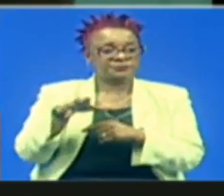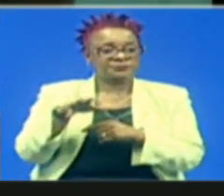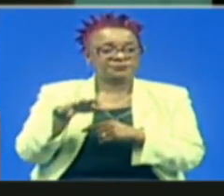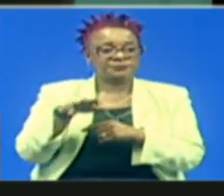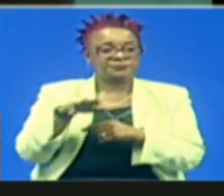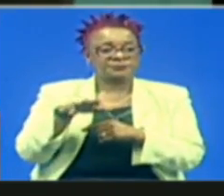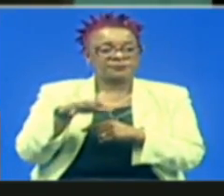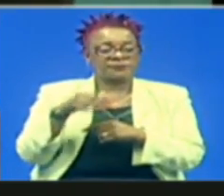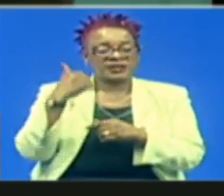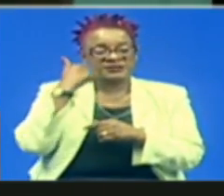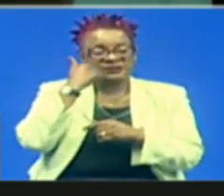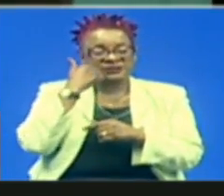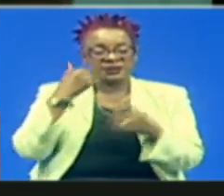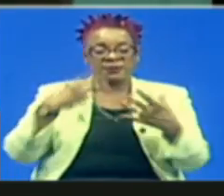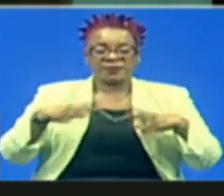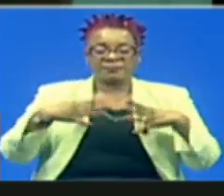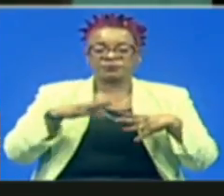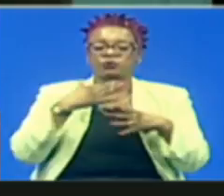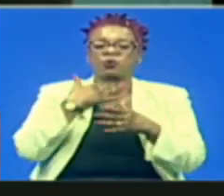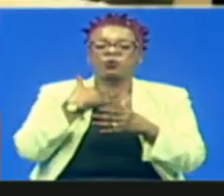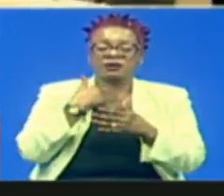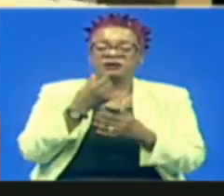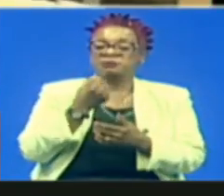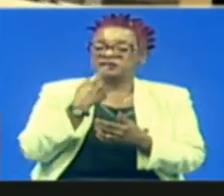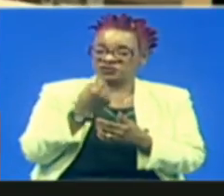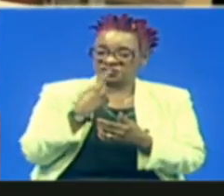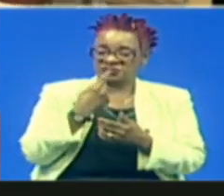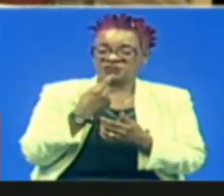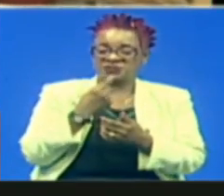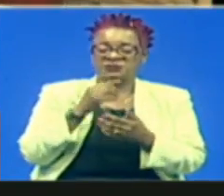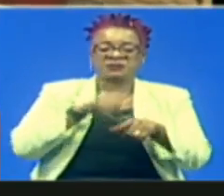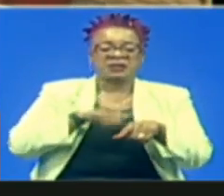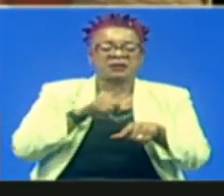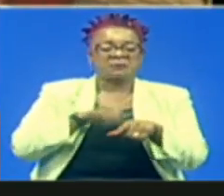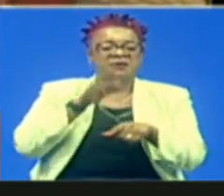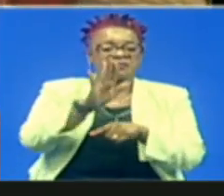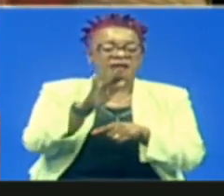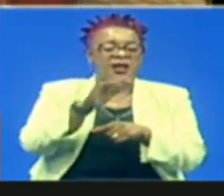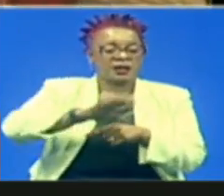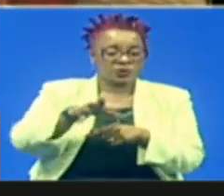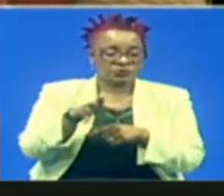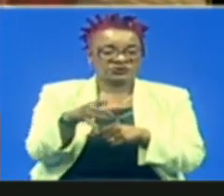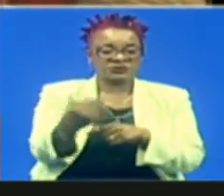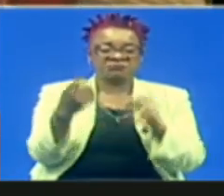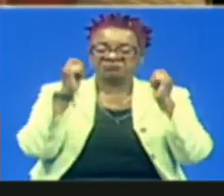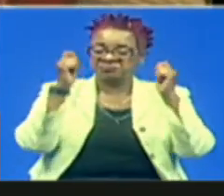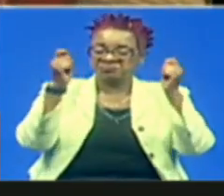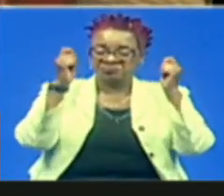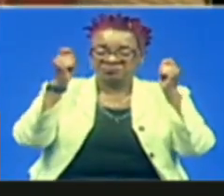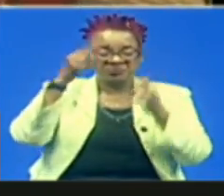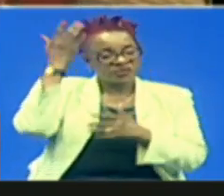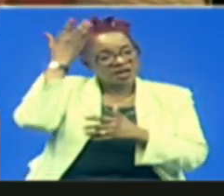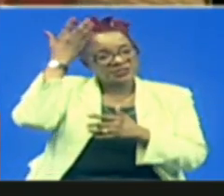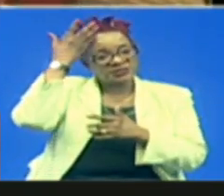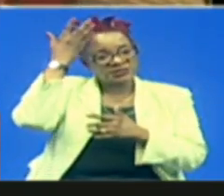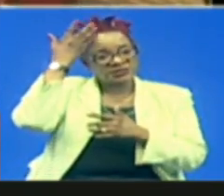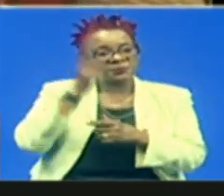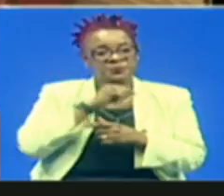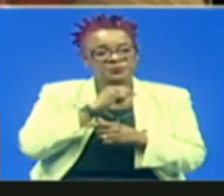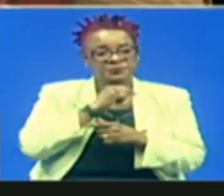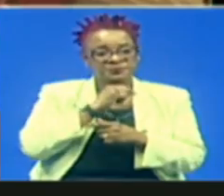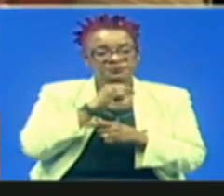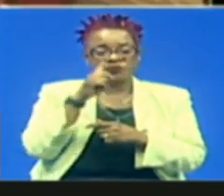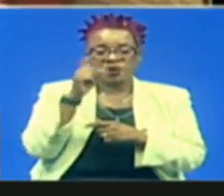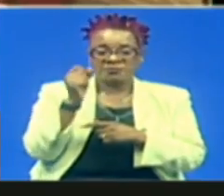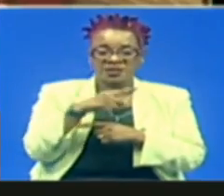patients seeking treatment here after health services in the neighboring Kirinyaga and Laikipia counties were paralyzed for the last